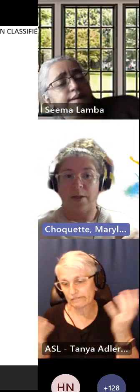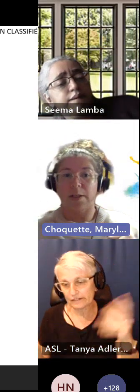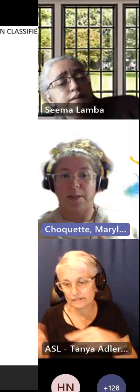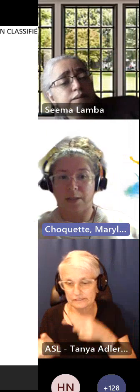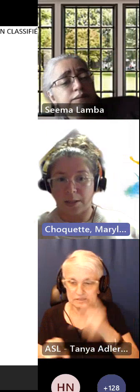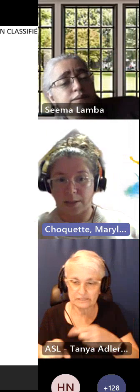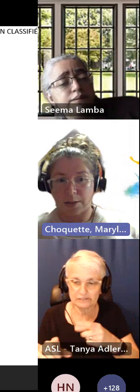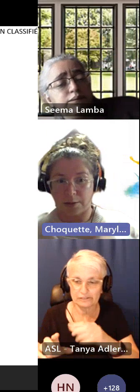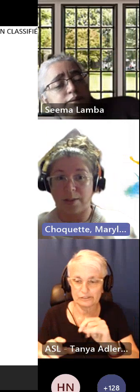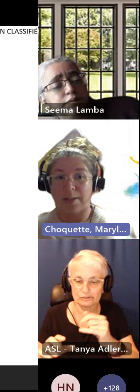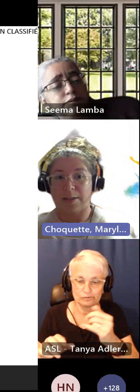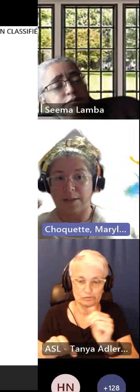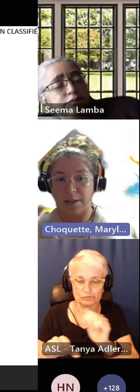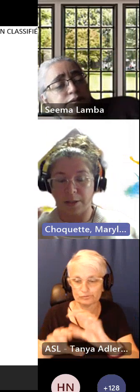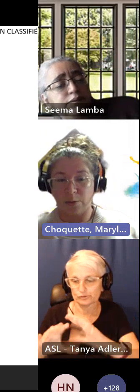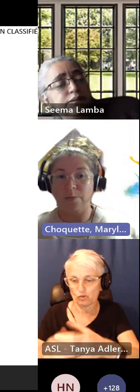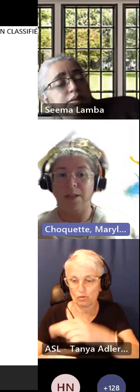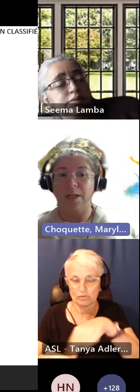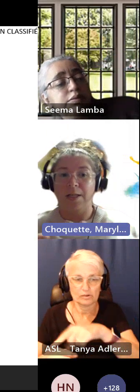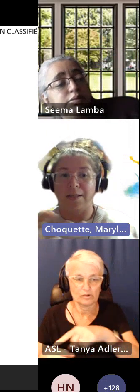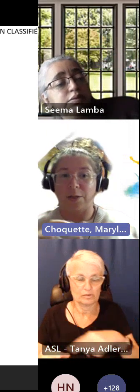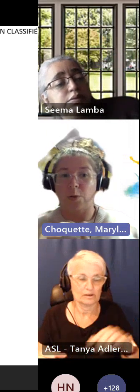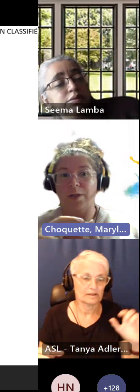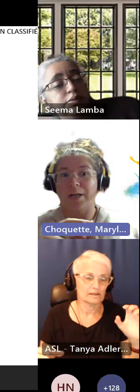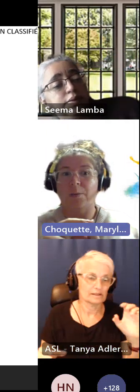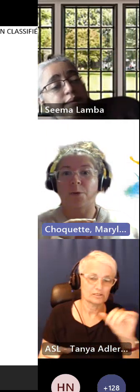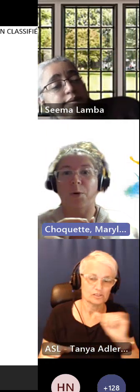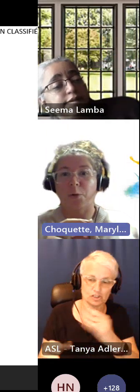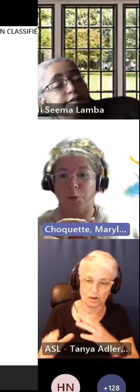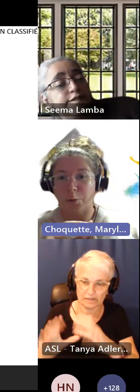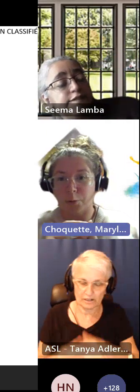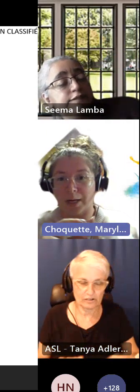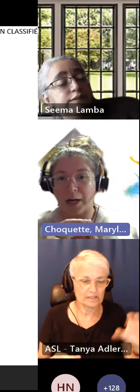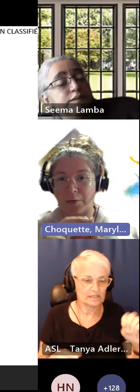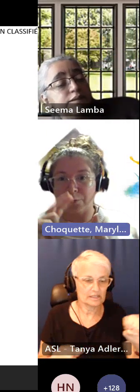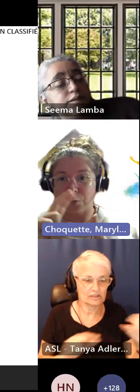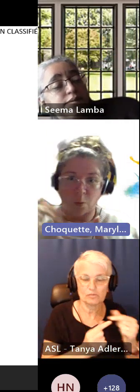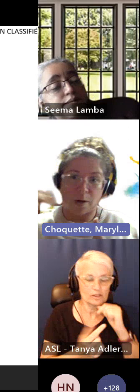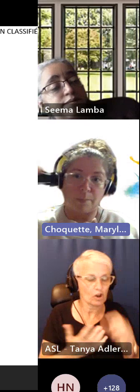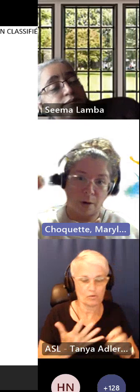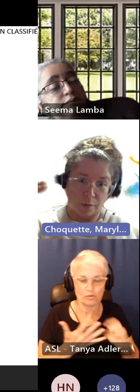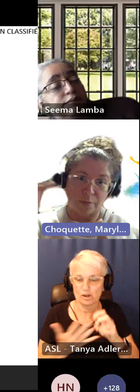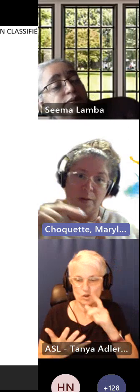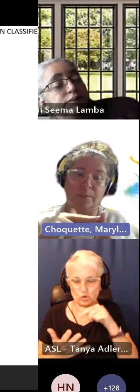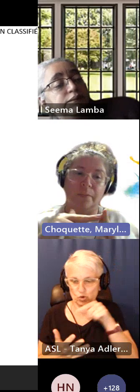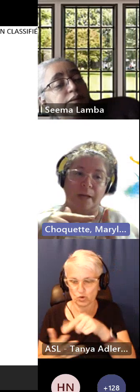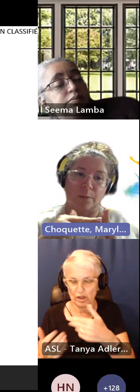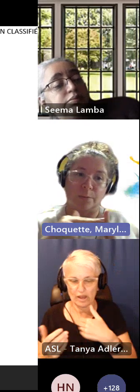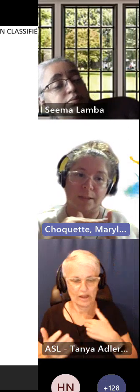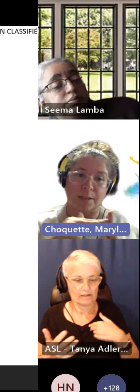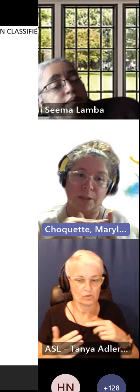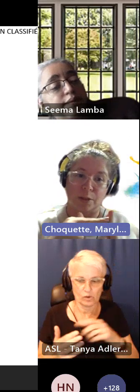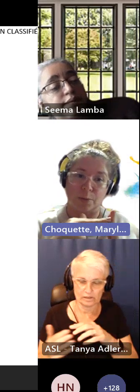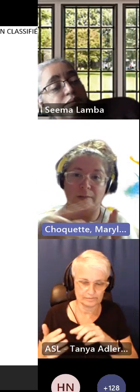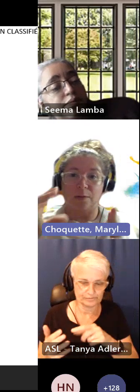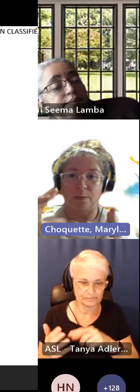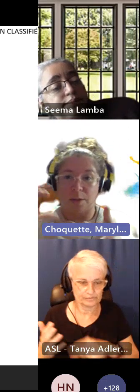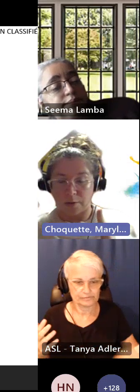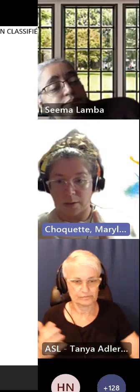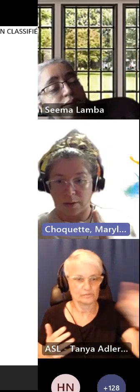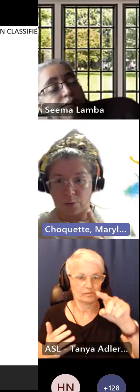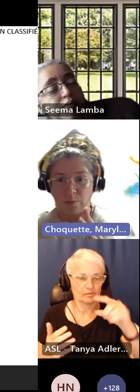job categories as well as EE groups, then you would not promote who you have. You'd go above that